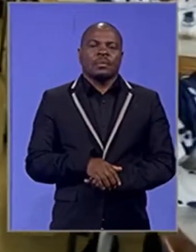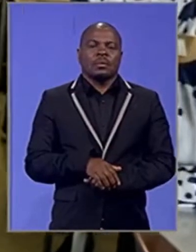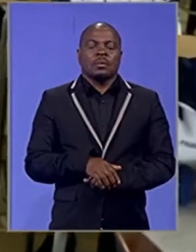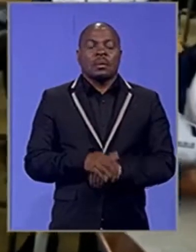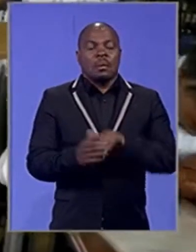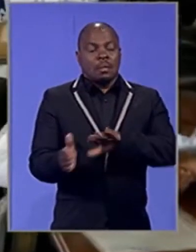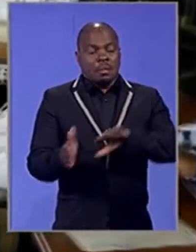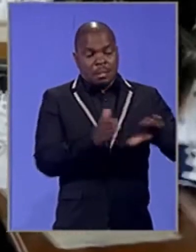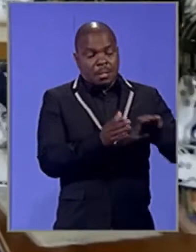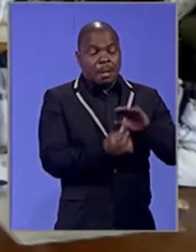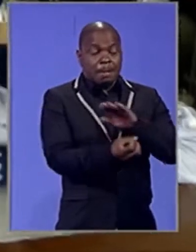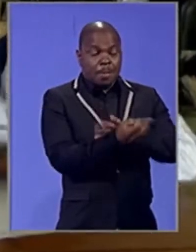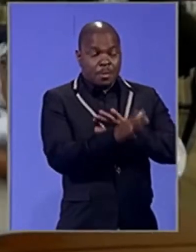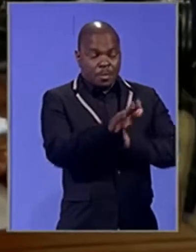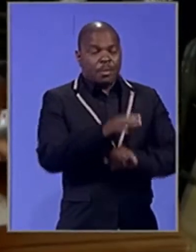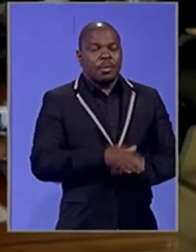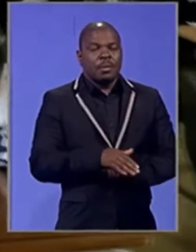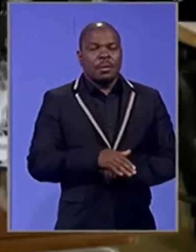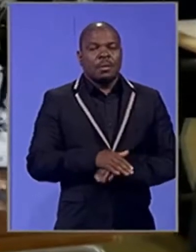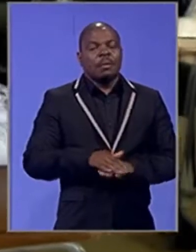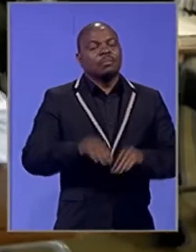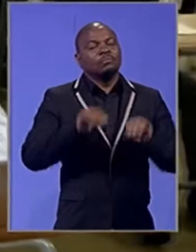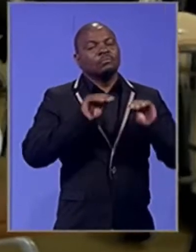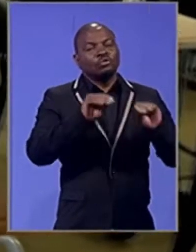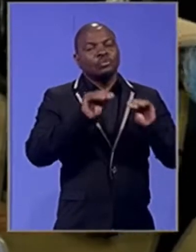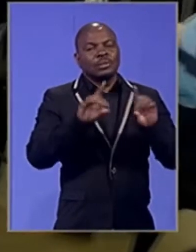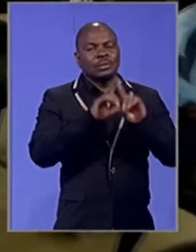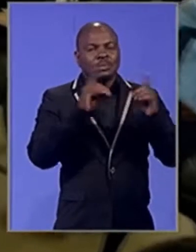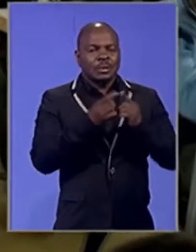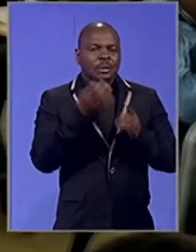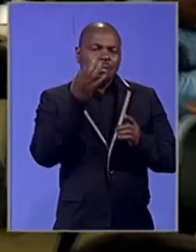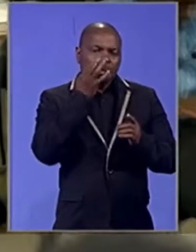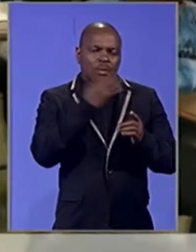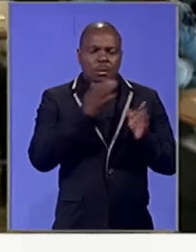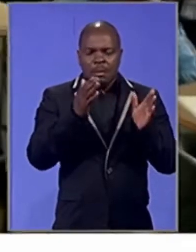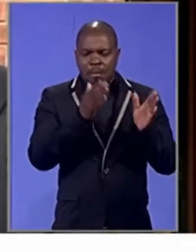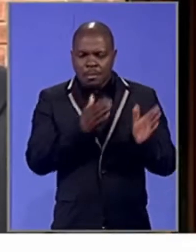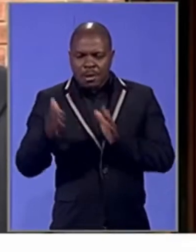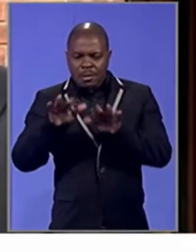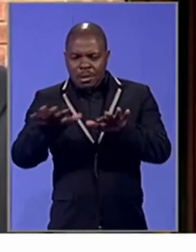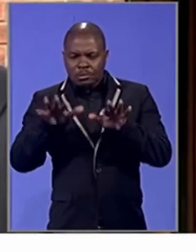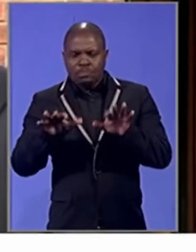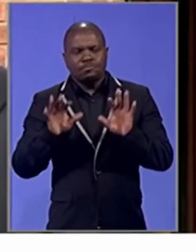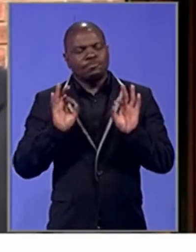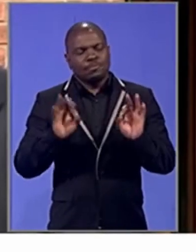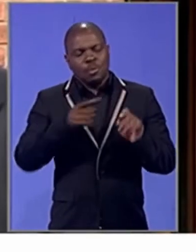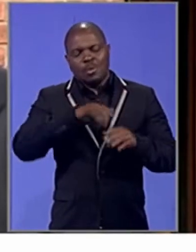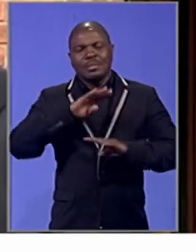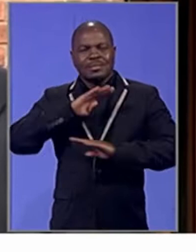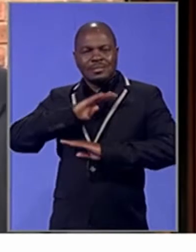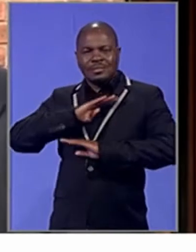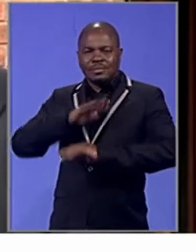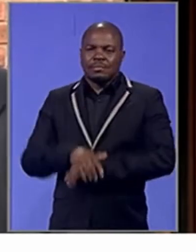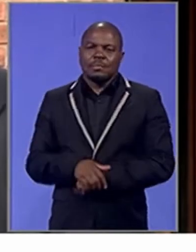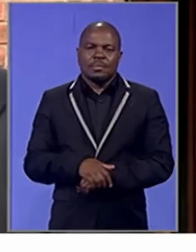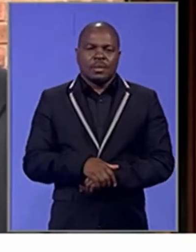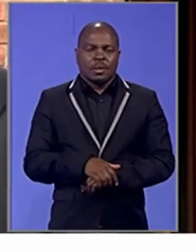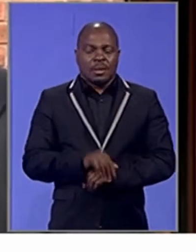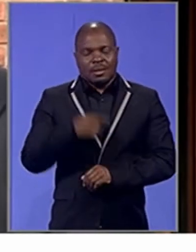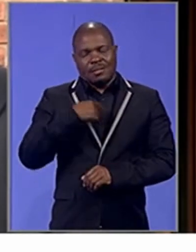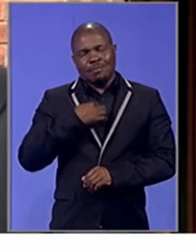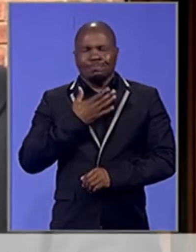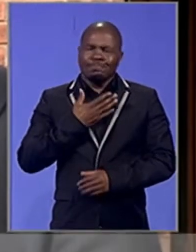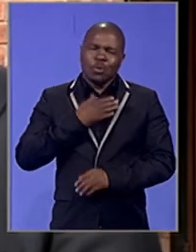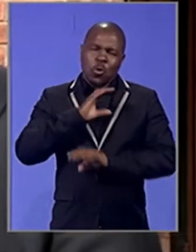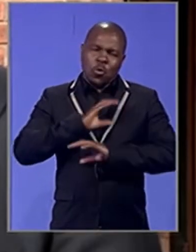ile Mpumalanga lefapha la thuto le re le kgotsofaditswe ke ditlhophiso tsa ditlhatlhobo. Will be comfortable if at